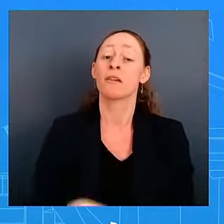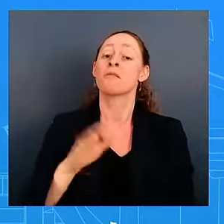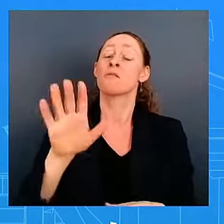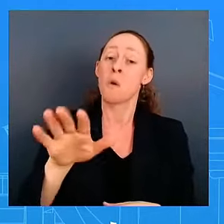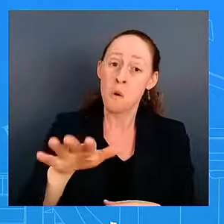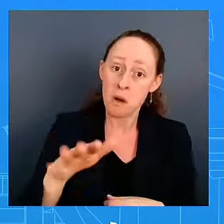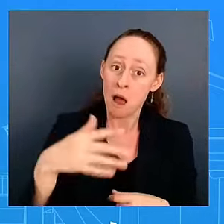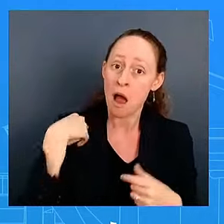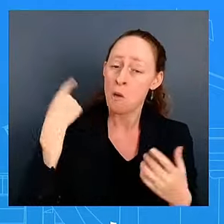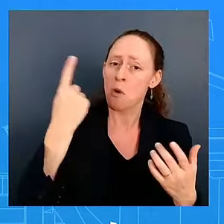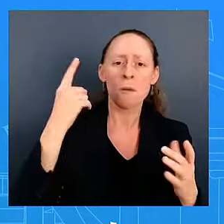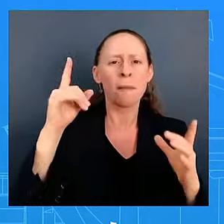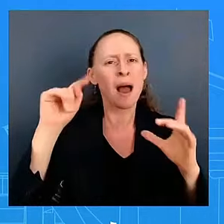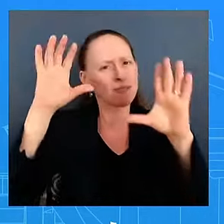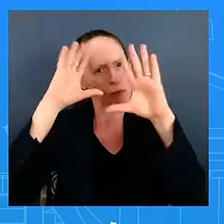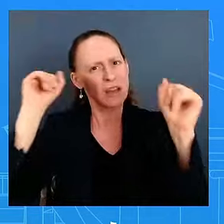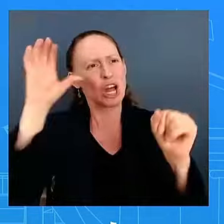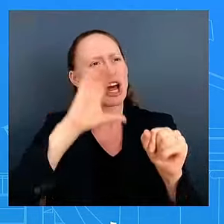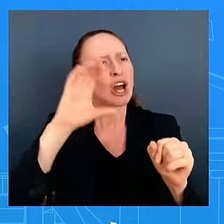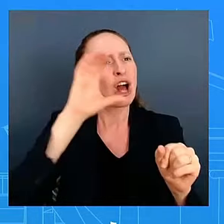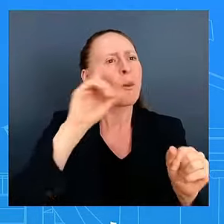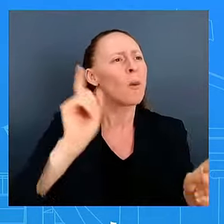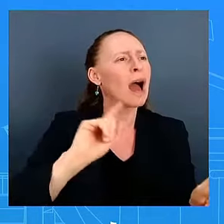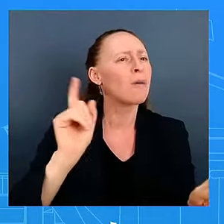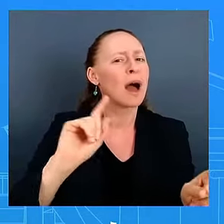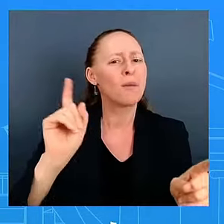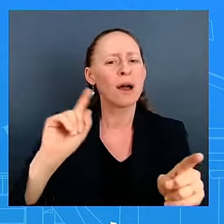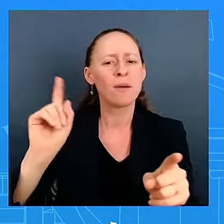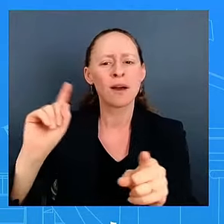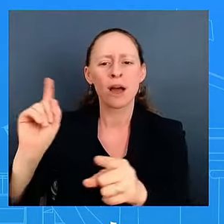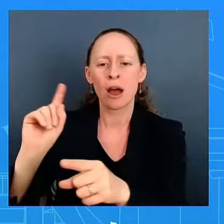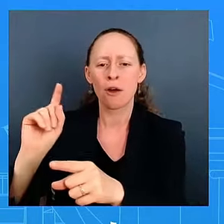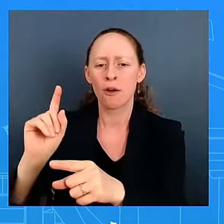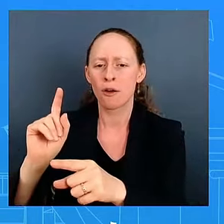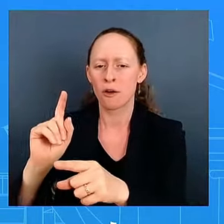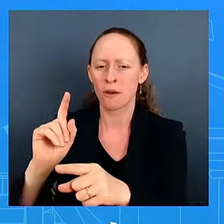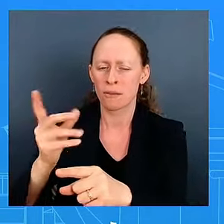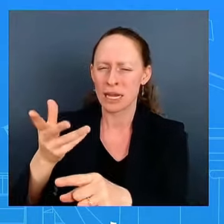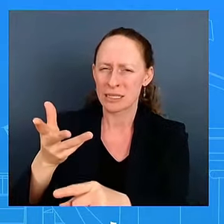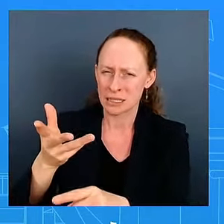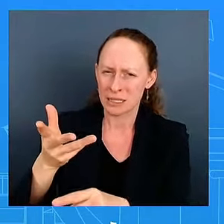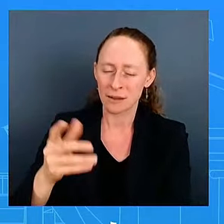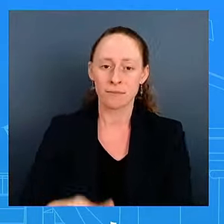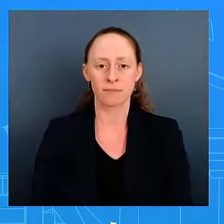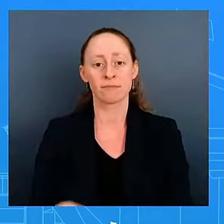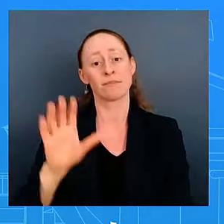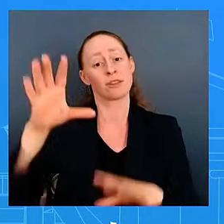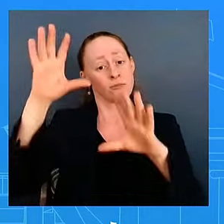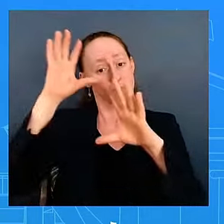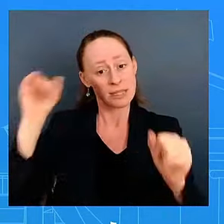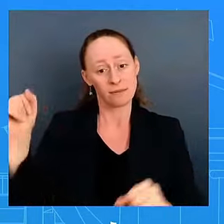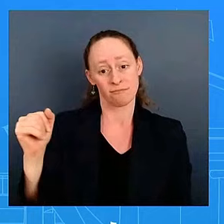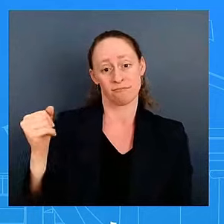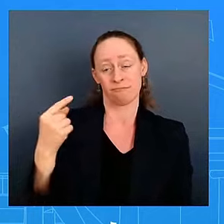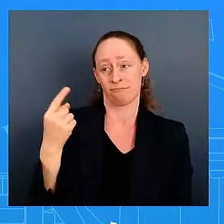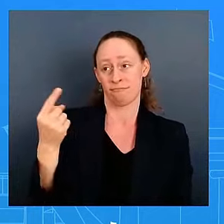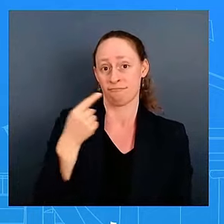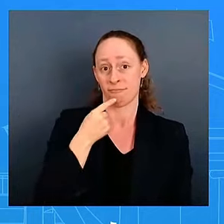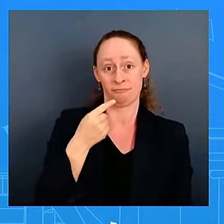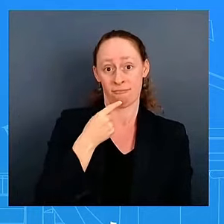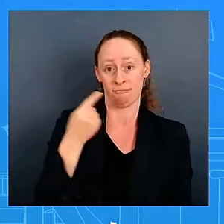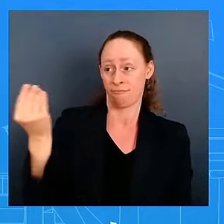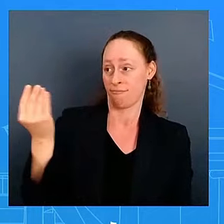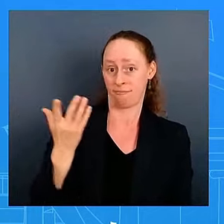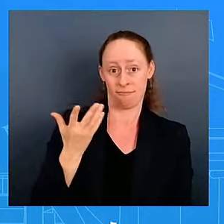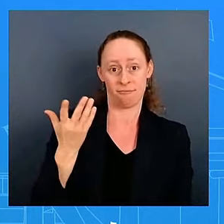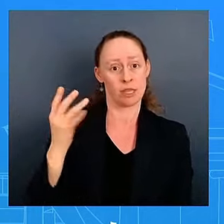misspeak. She was top of mind. Okay. That is coming, as you just said in your question, I speak for the president. I speak on behalf of